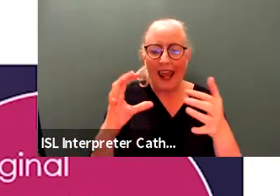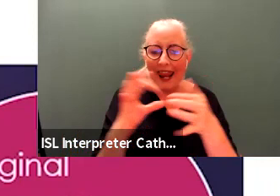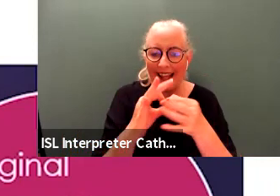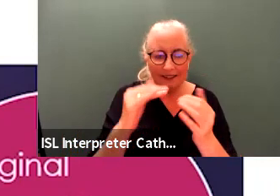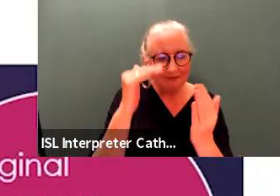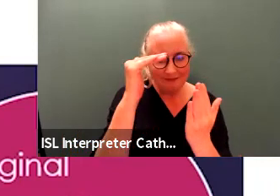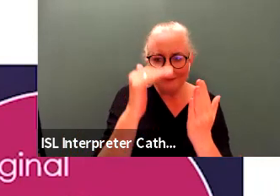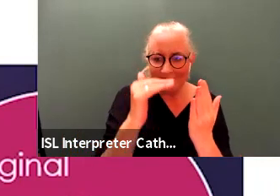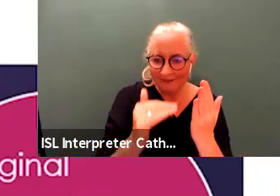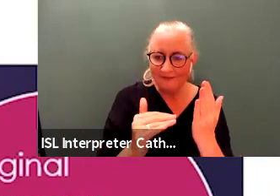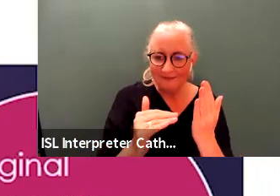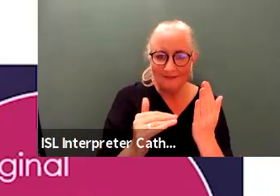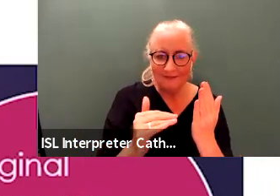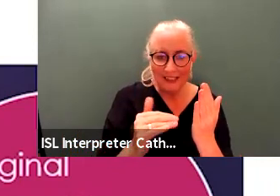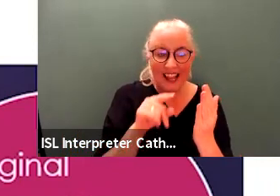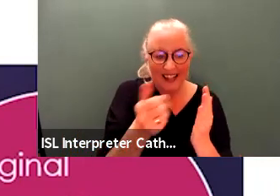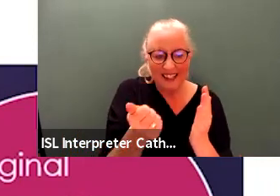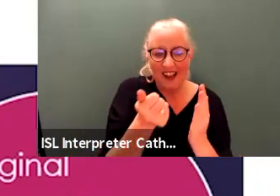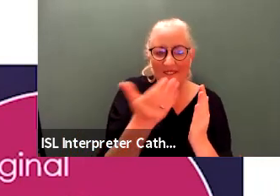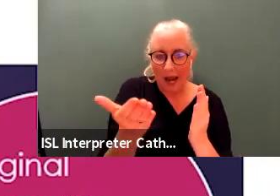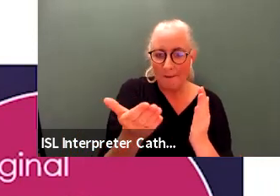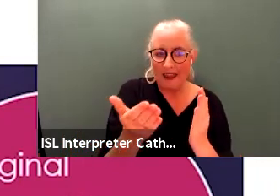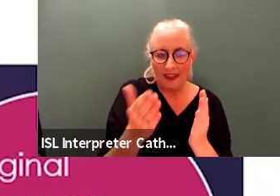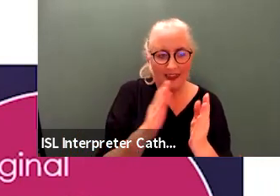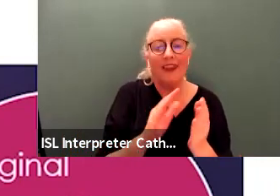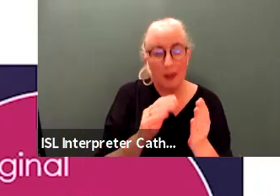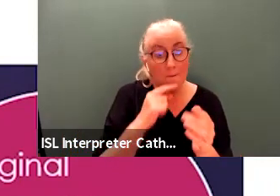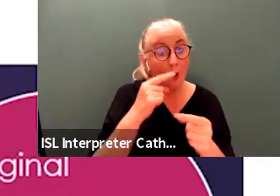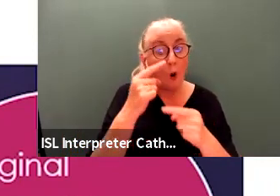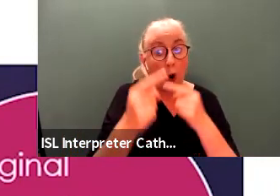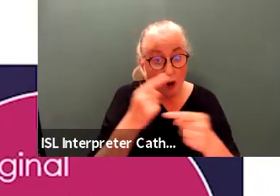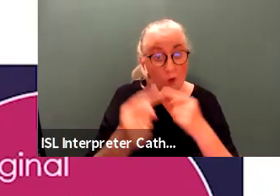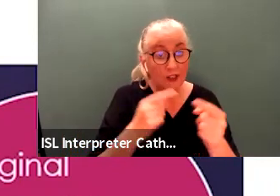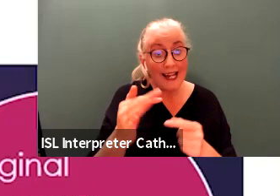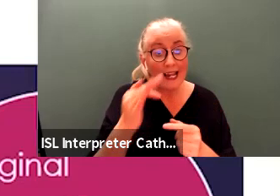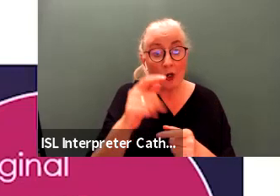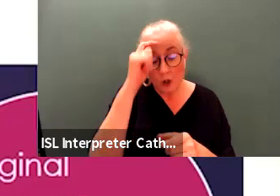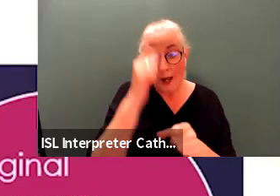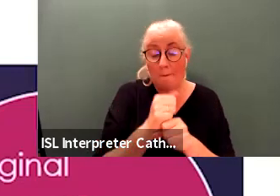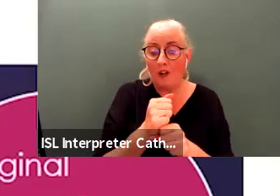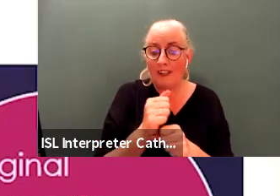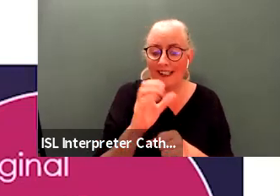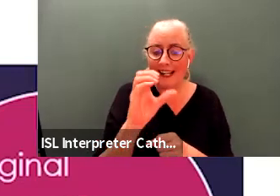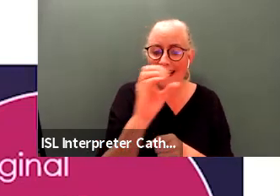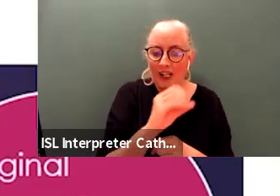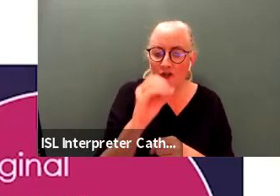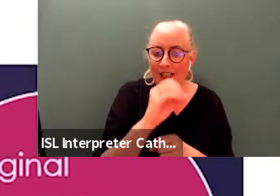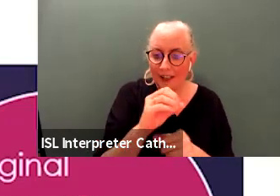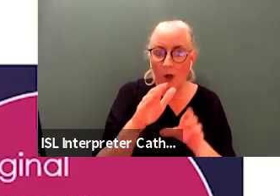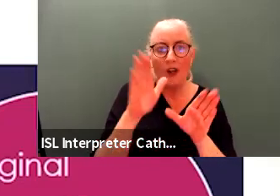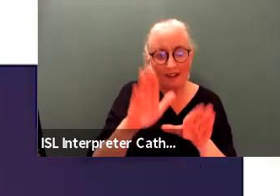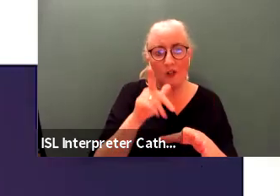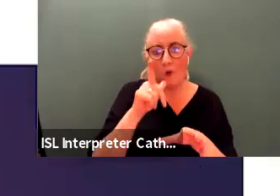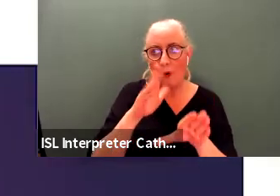lubricants are available at the back. But always as well, if you're looking at topical estrogens, you do need to discuss that with your GP. Okay.